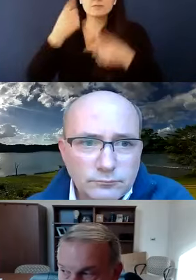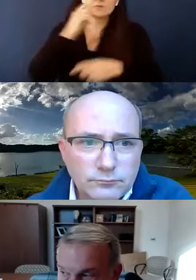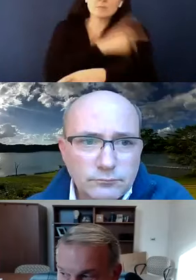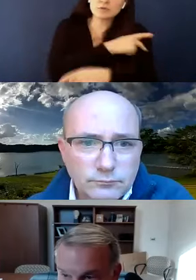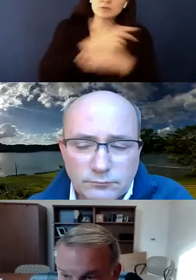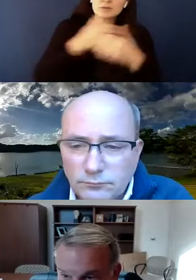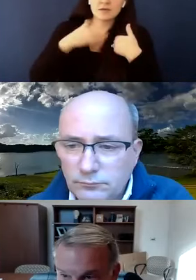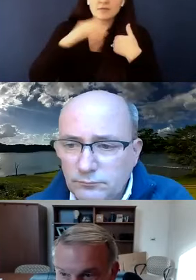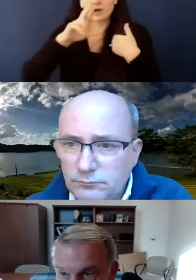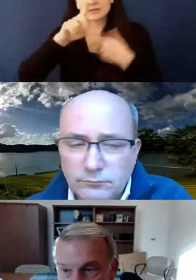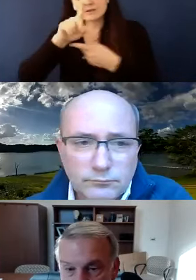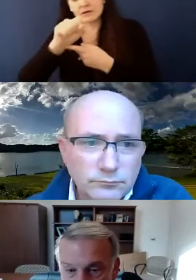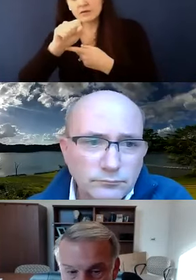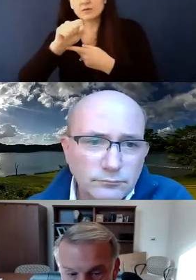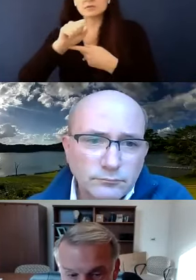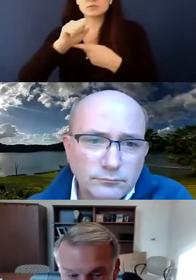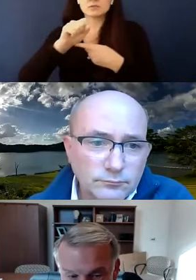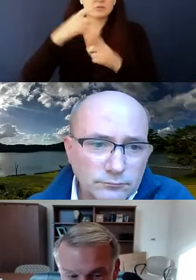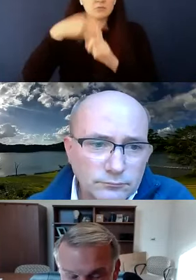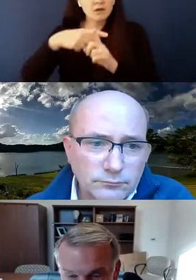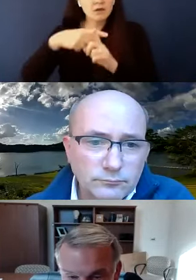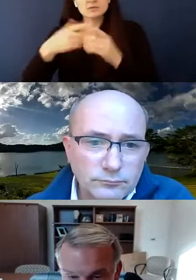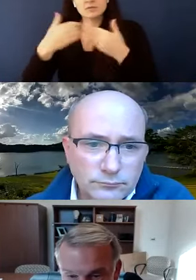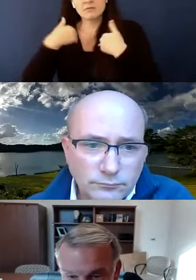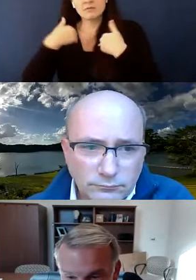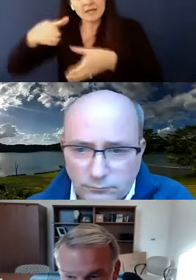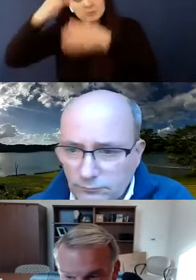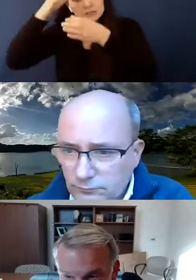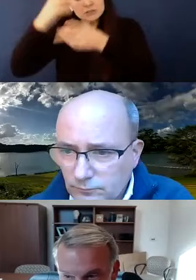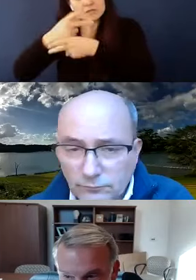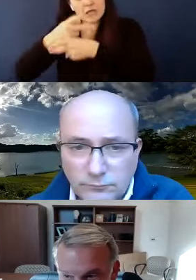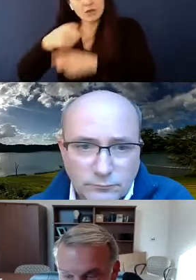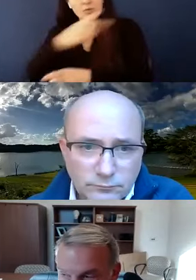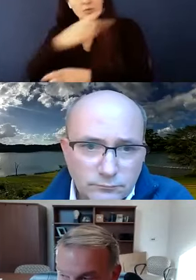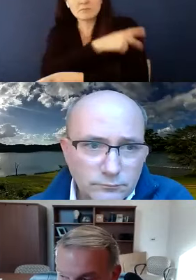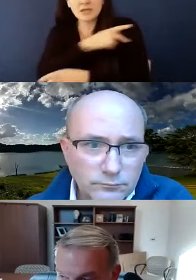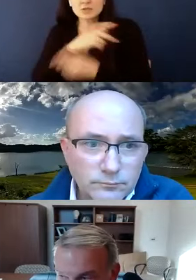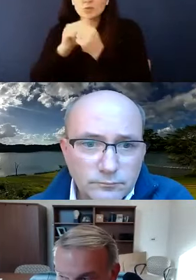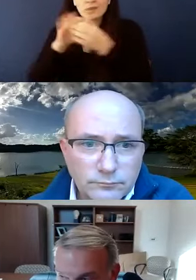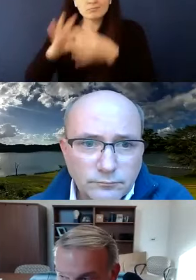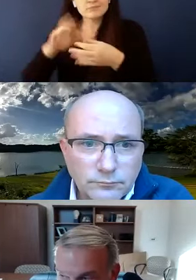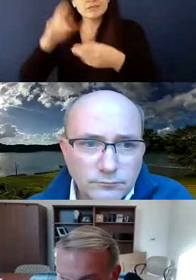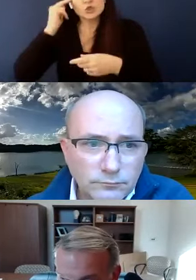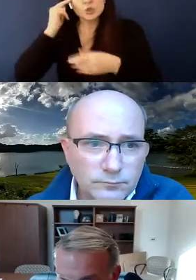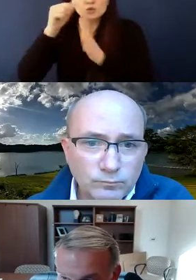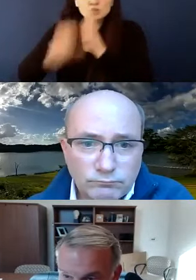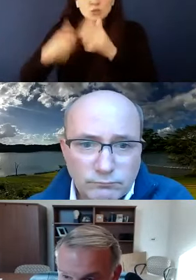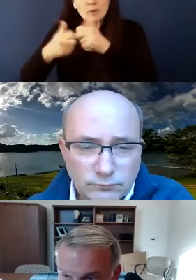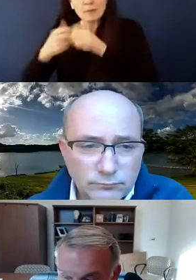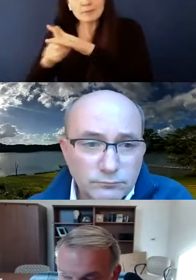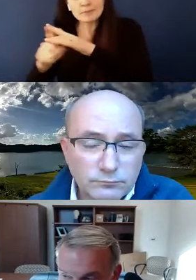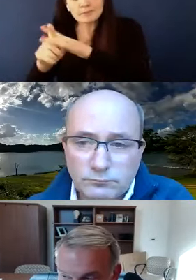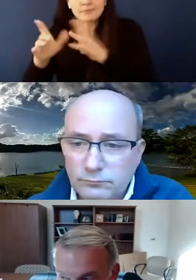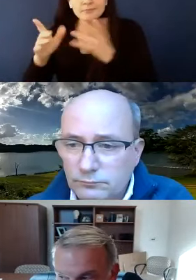specifically ECMO, but we also have expertise to take care of patients with certain certain surgical